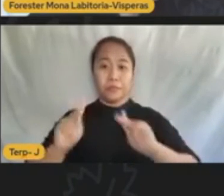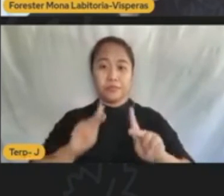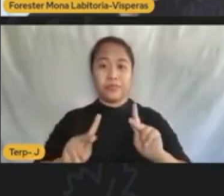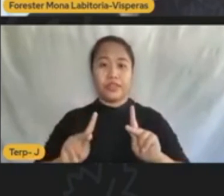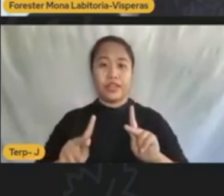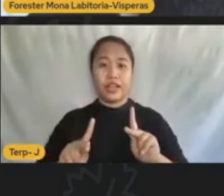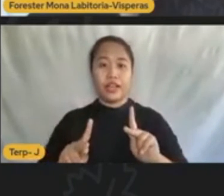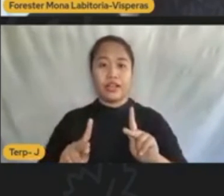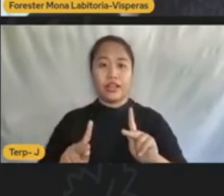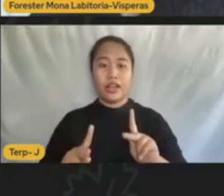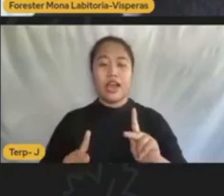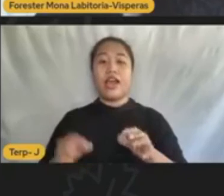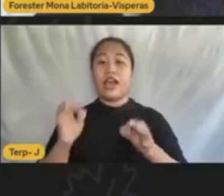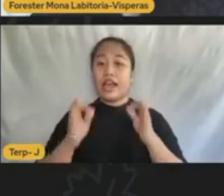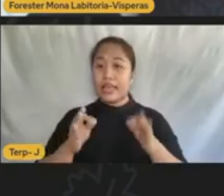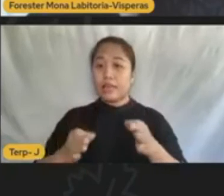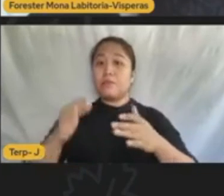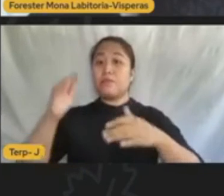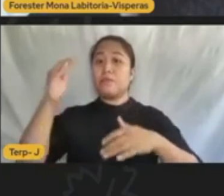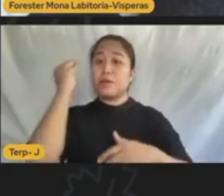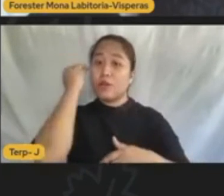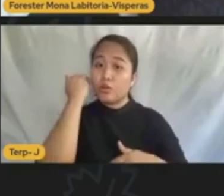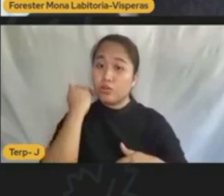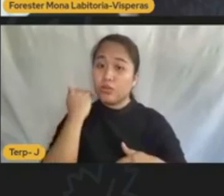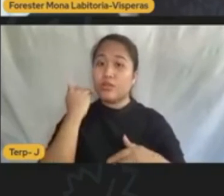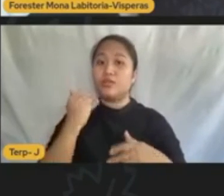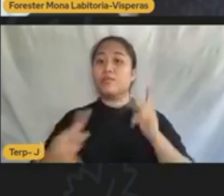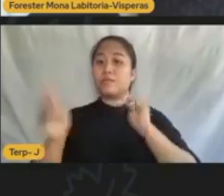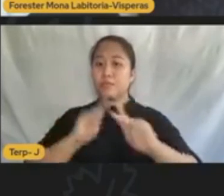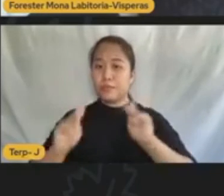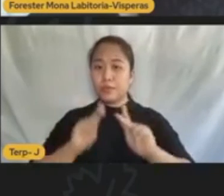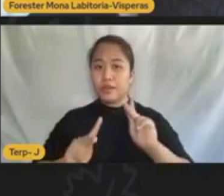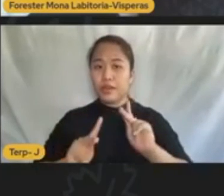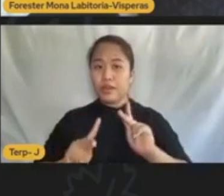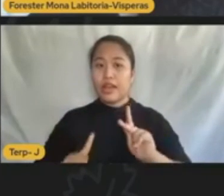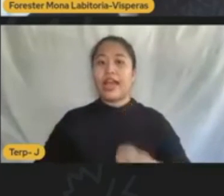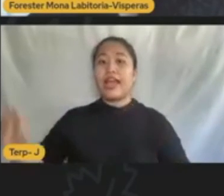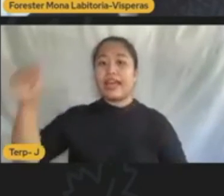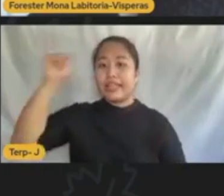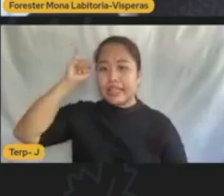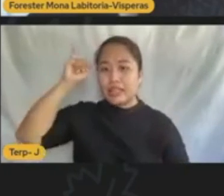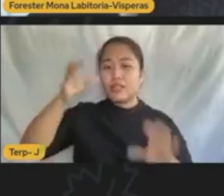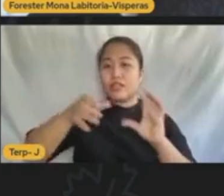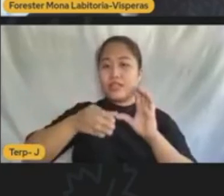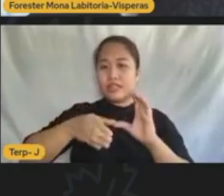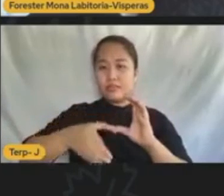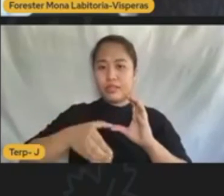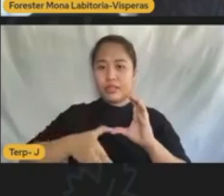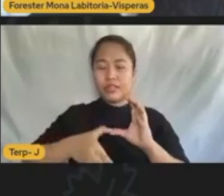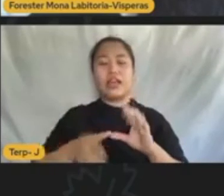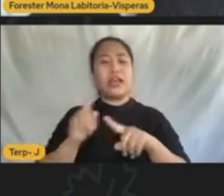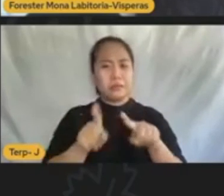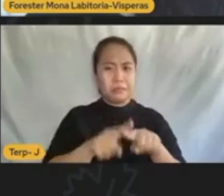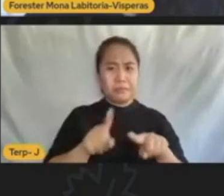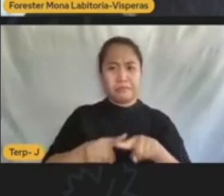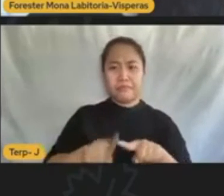has low IQ and low performance, then that becomes your intellectual disability. So there are variations. And for